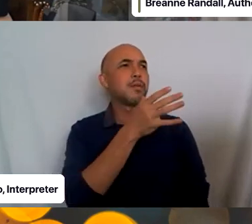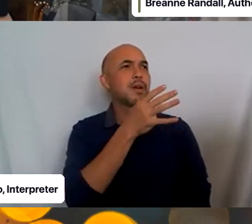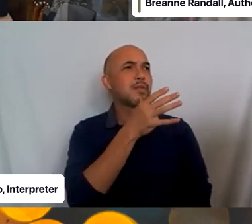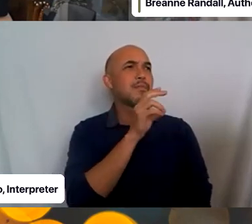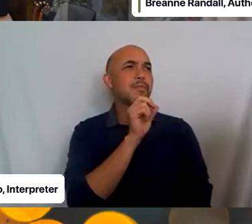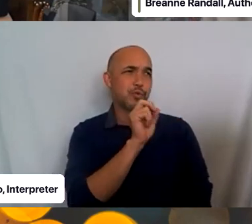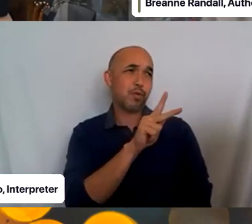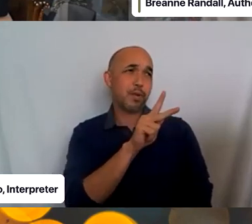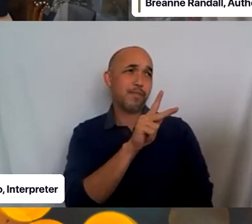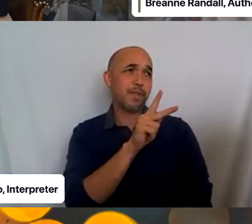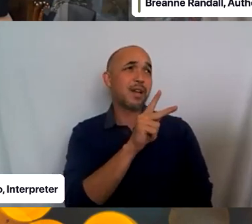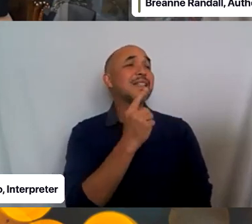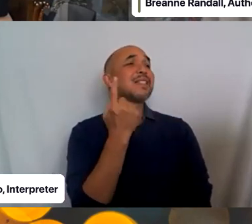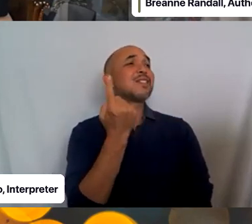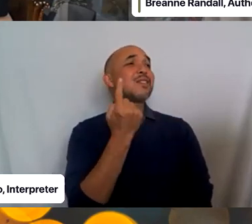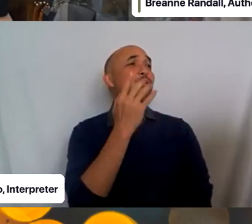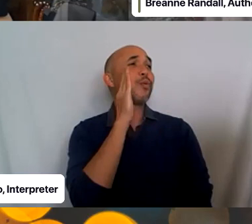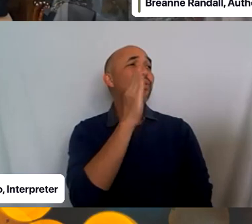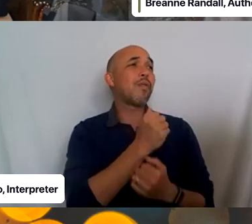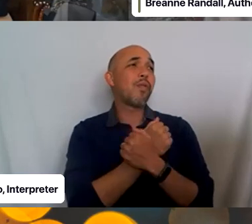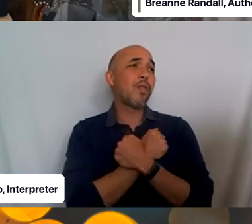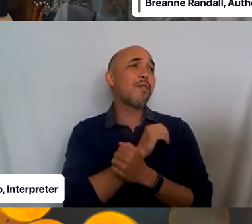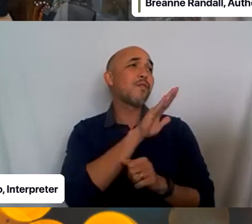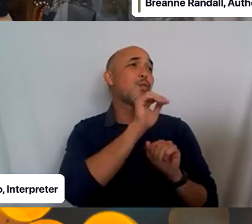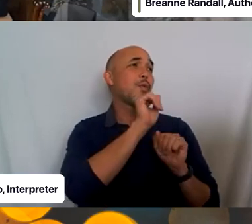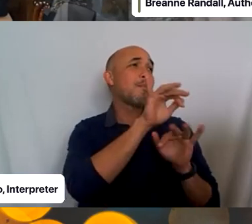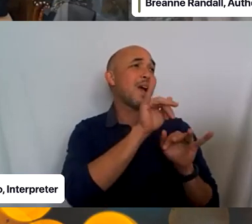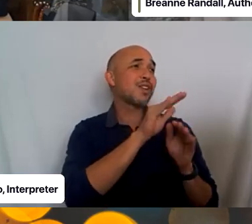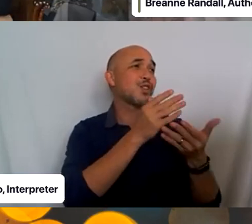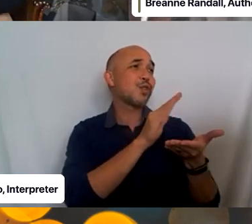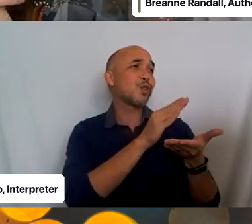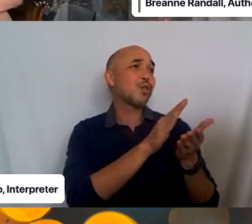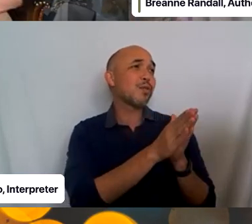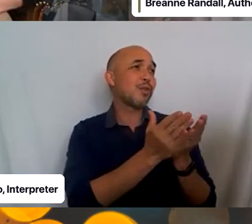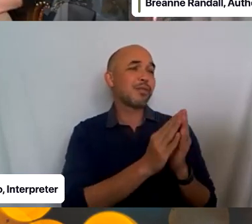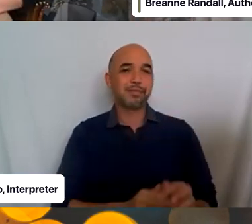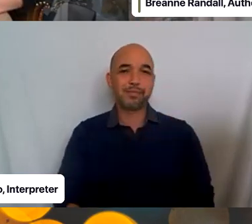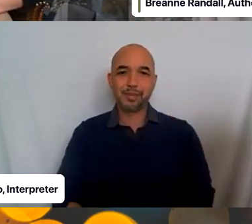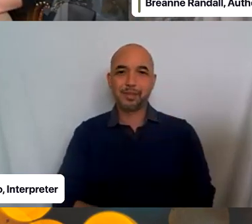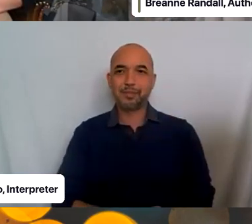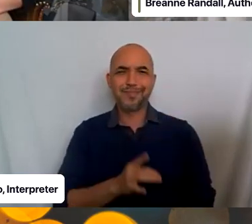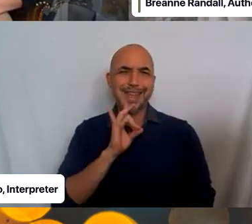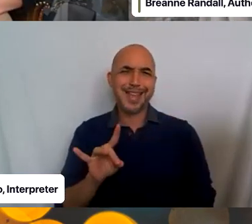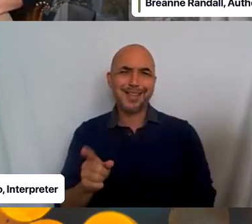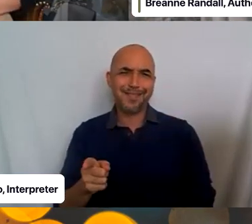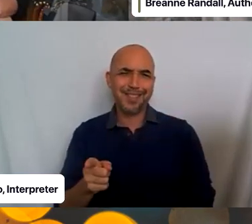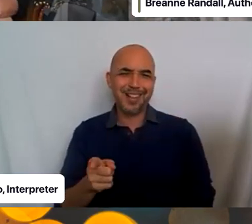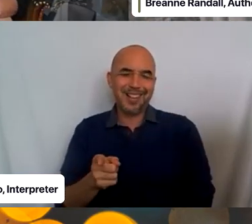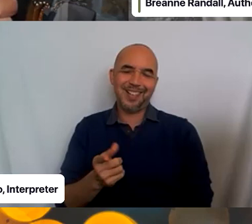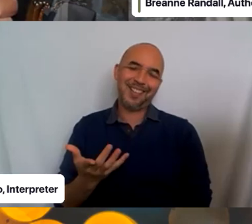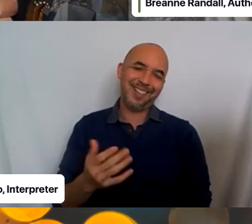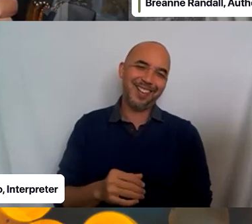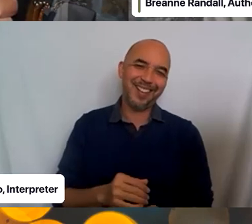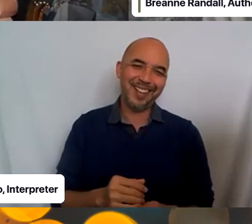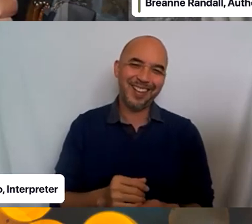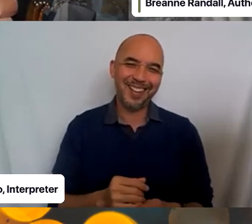okay. Somebody is going to love your magic cooking book. And so, she was like 8 at the time that she said that. And she's